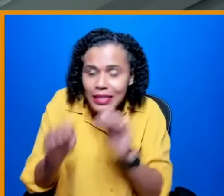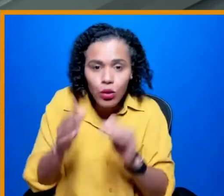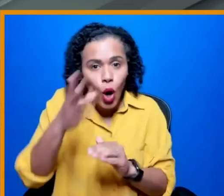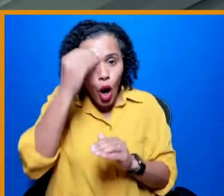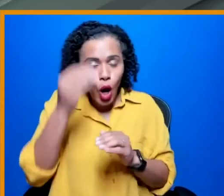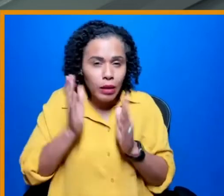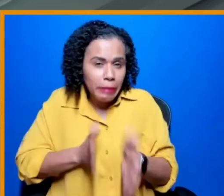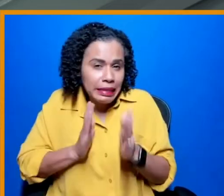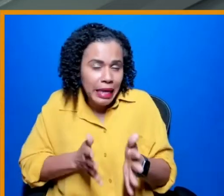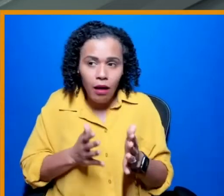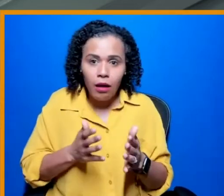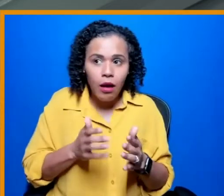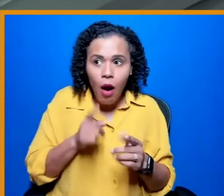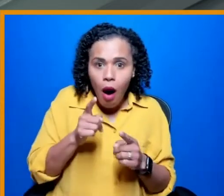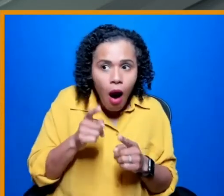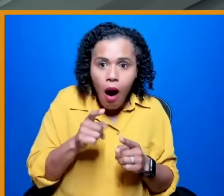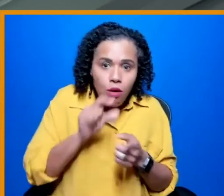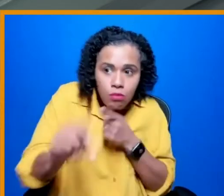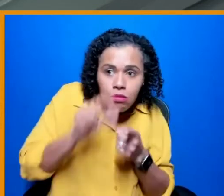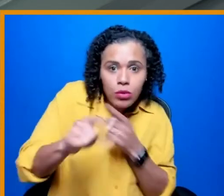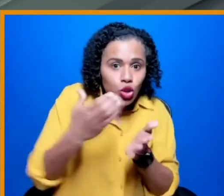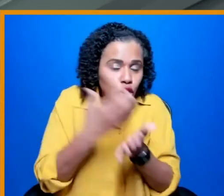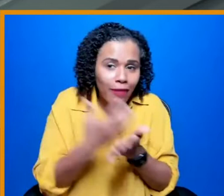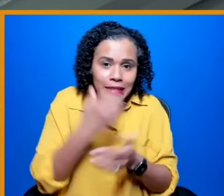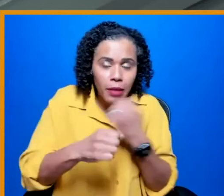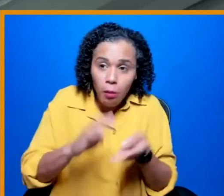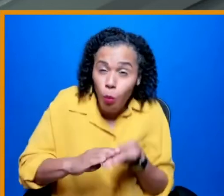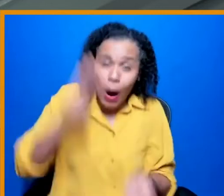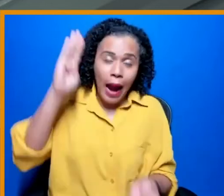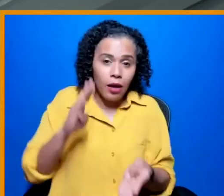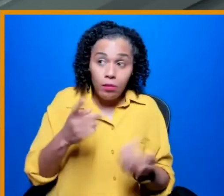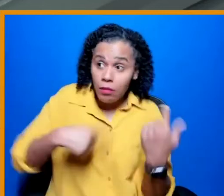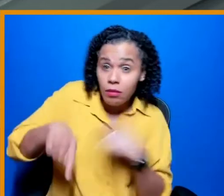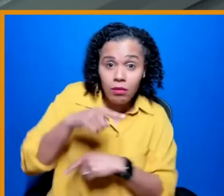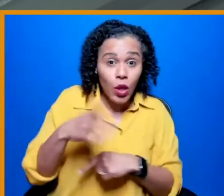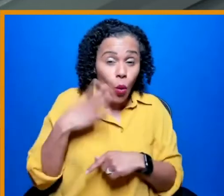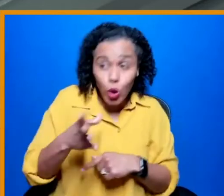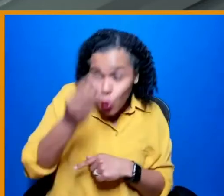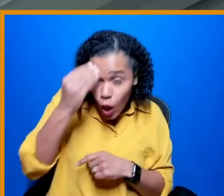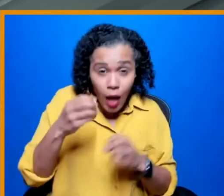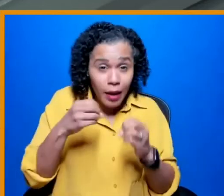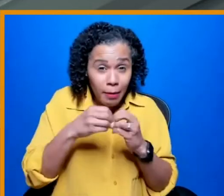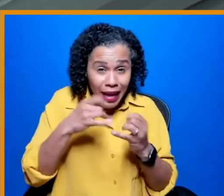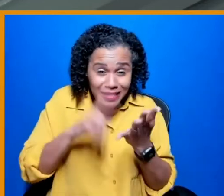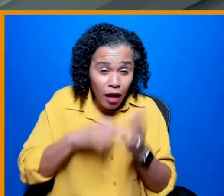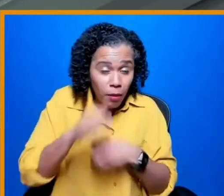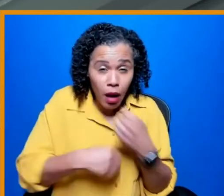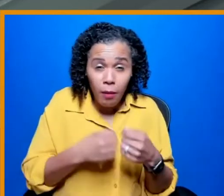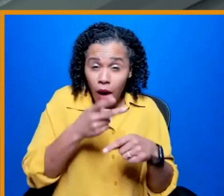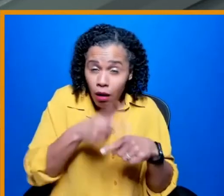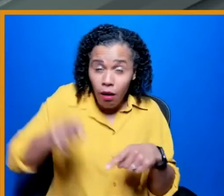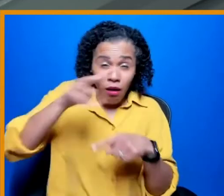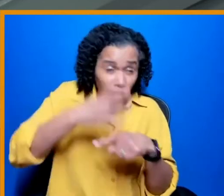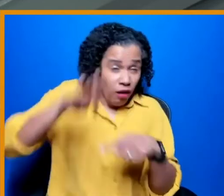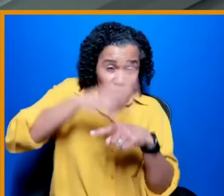rocketed. The demand for those wanting to learn British Sign Language increased several hundredfold. But what happens